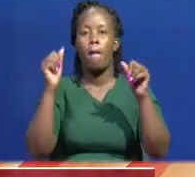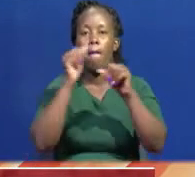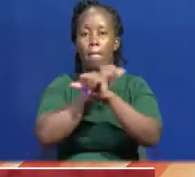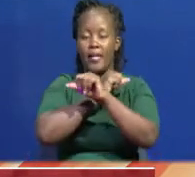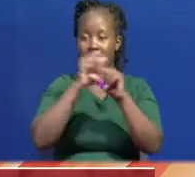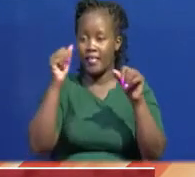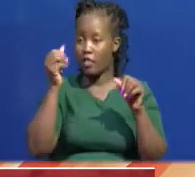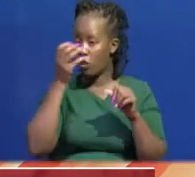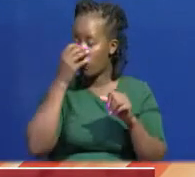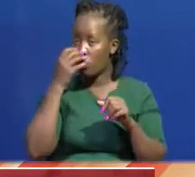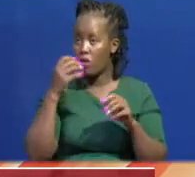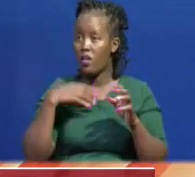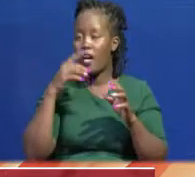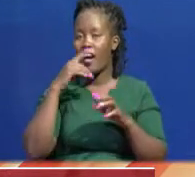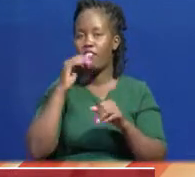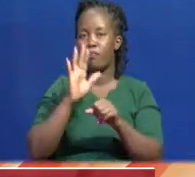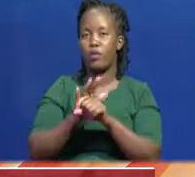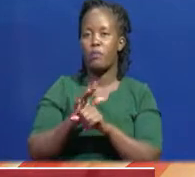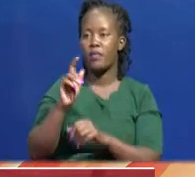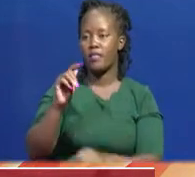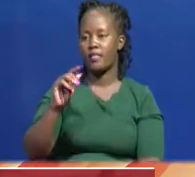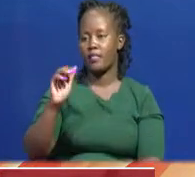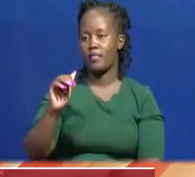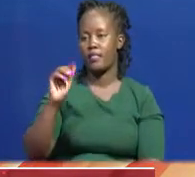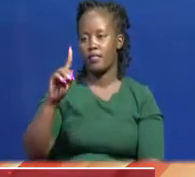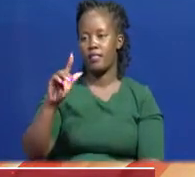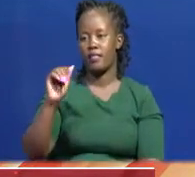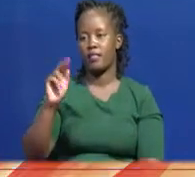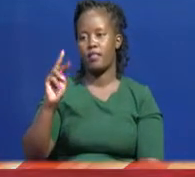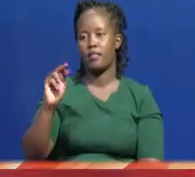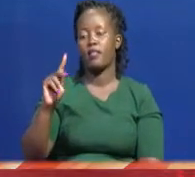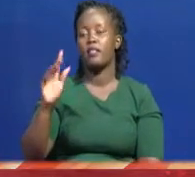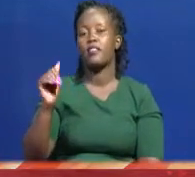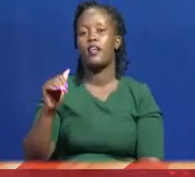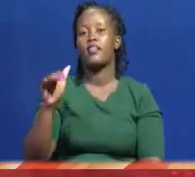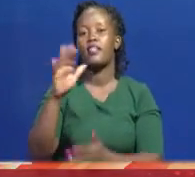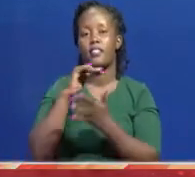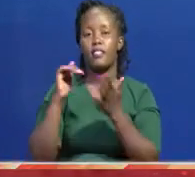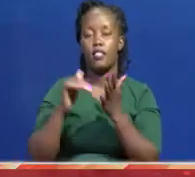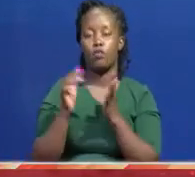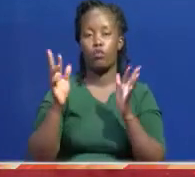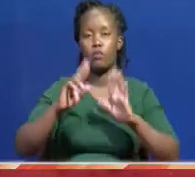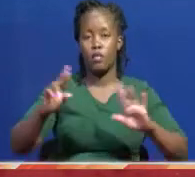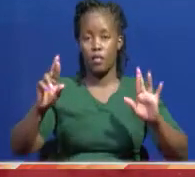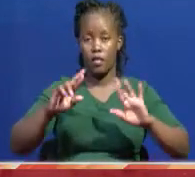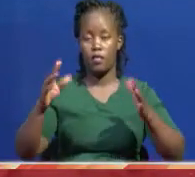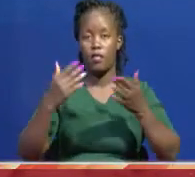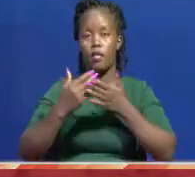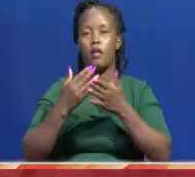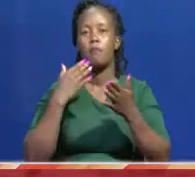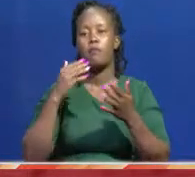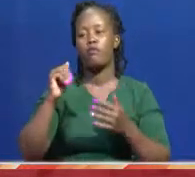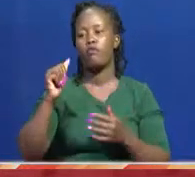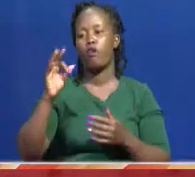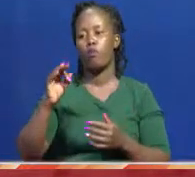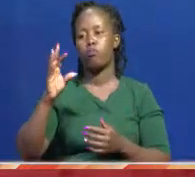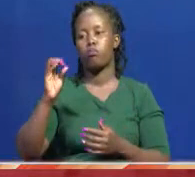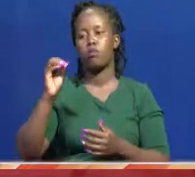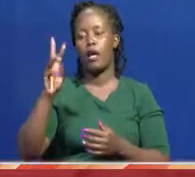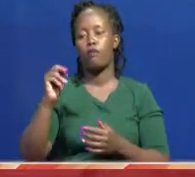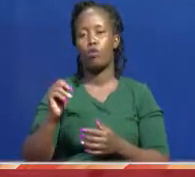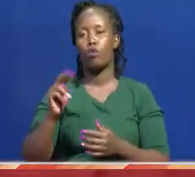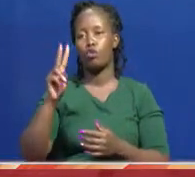has assured the Talanta Sports Complex will be ready in time ahead of the 2027 Africa Cup of Nations to